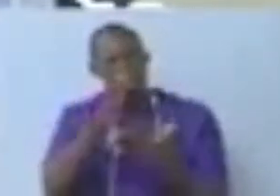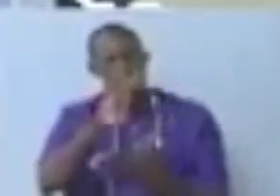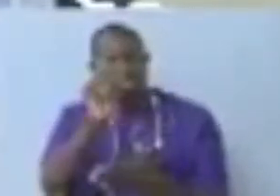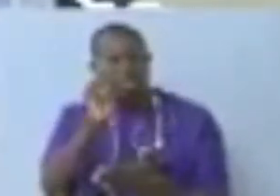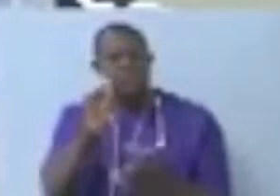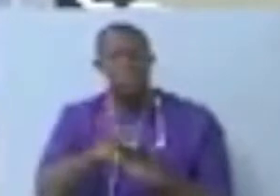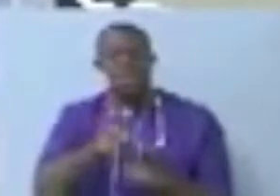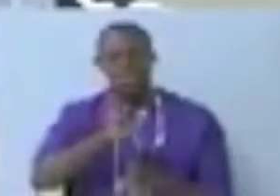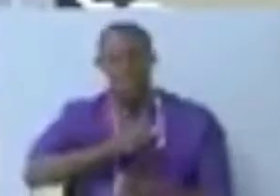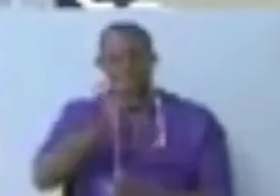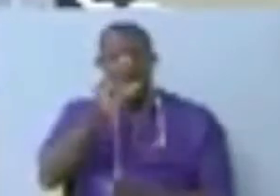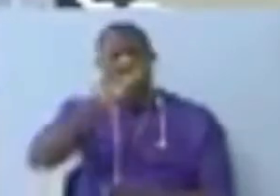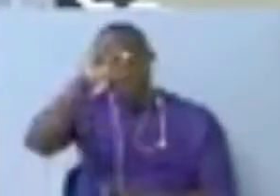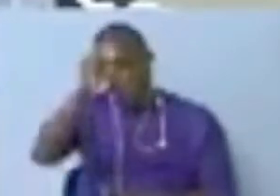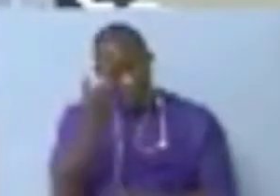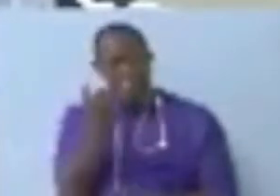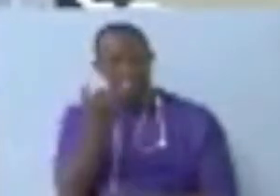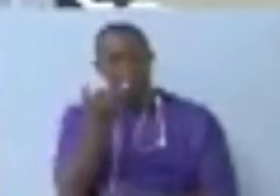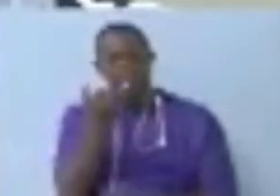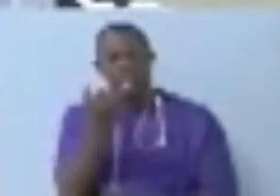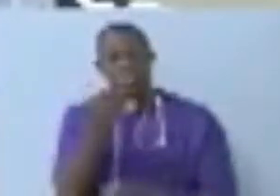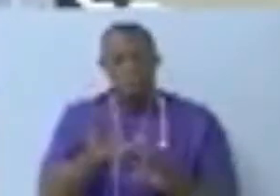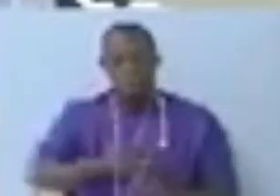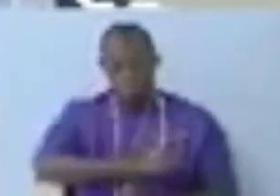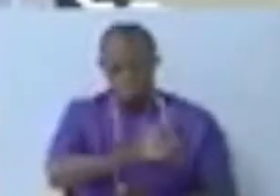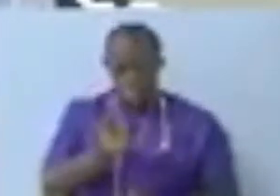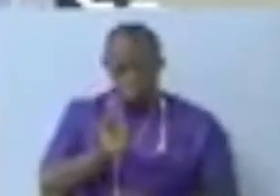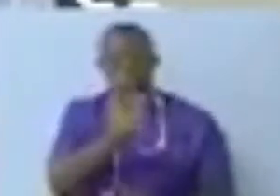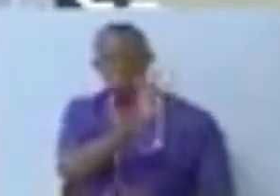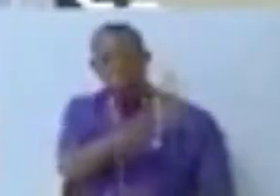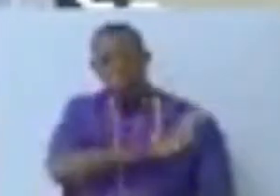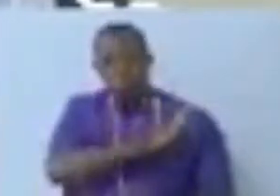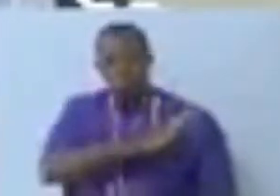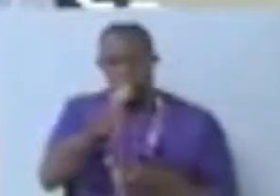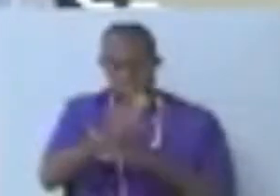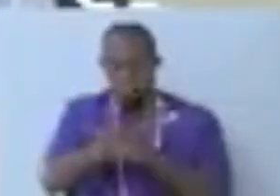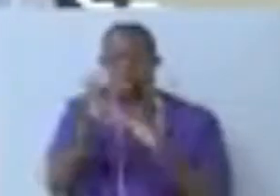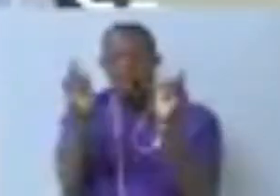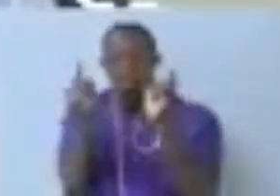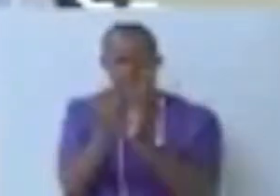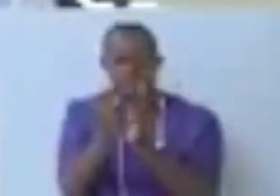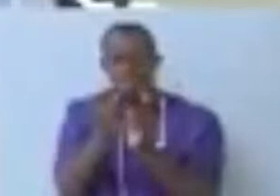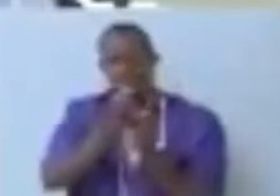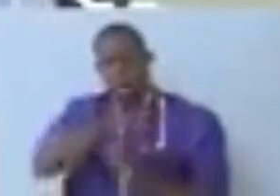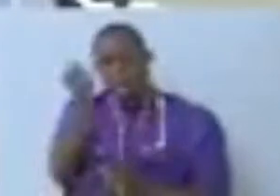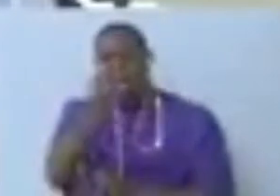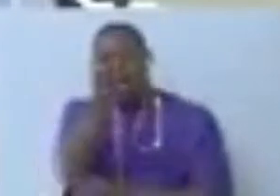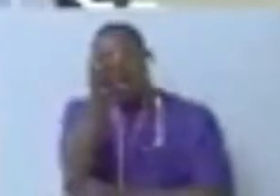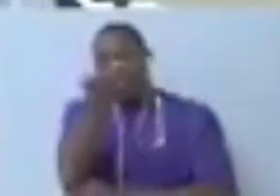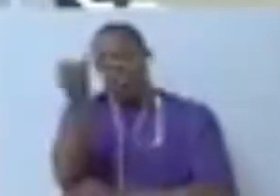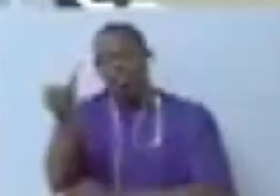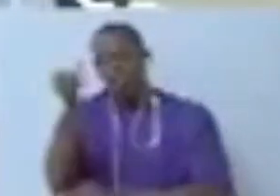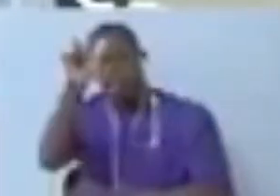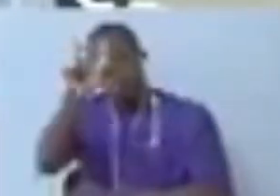it? He said yes. We also met another individual.